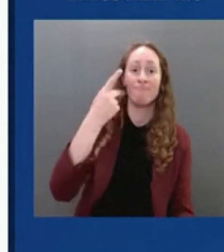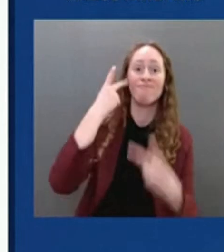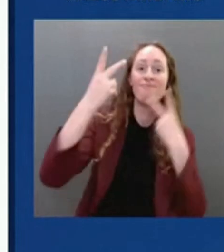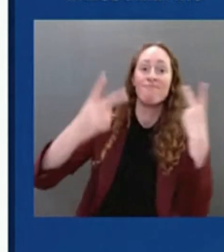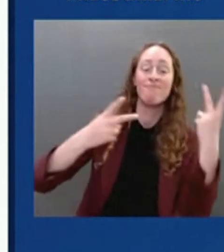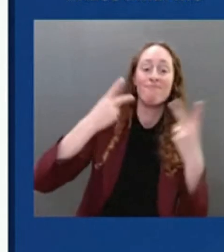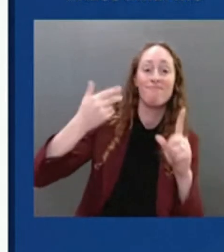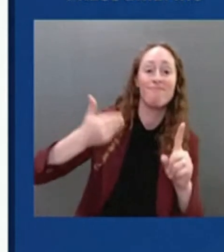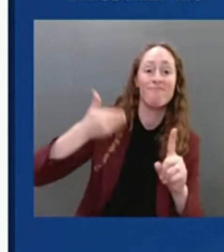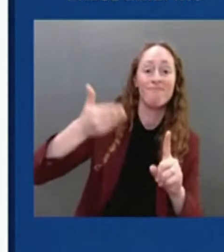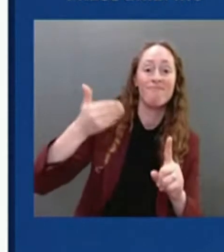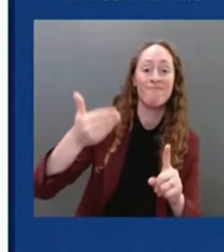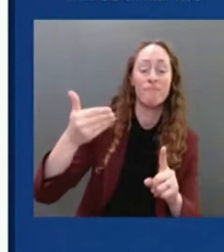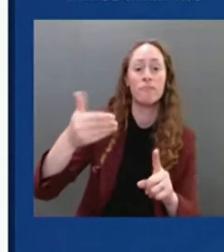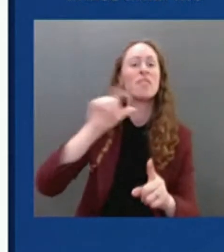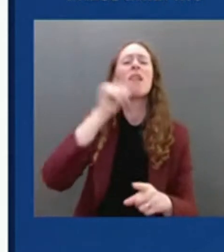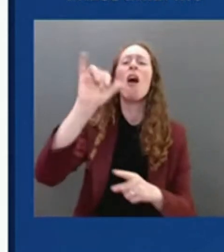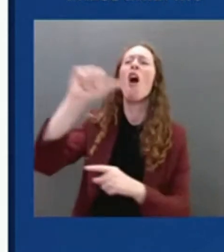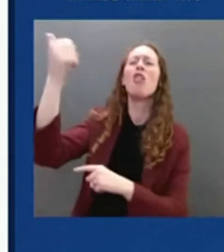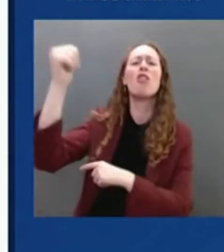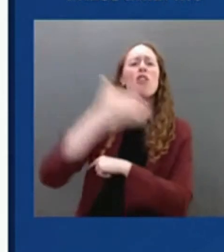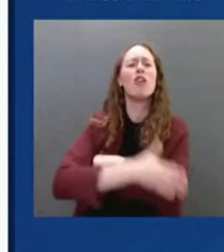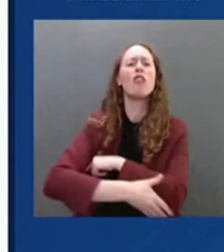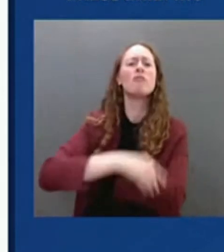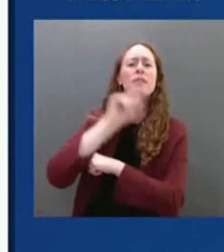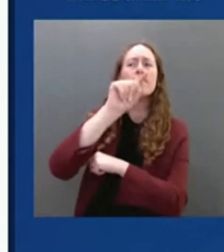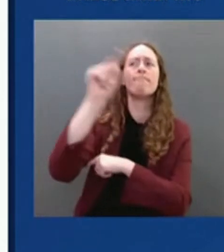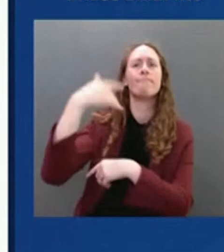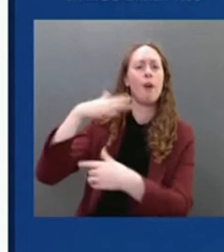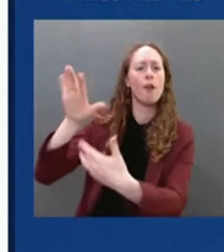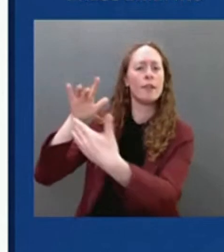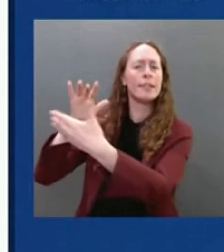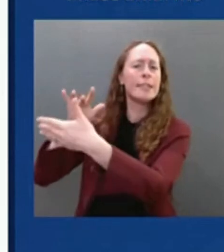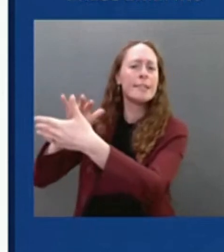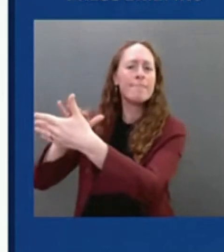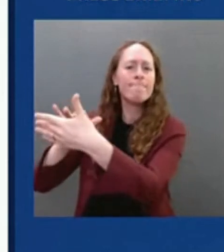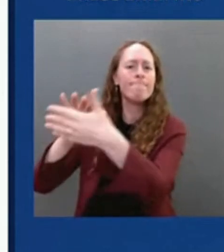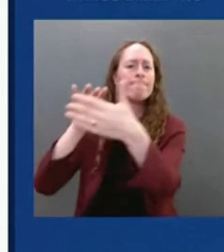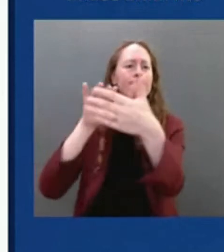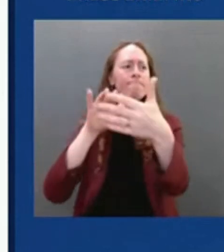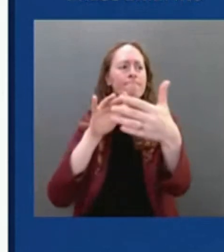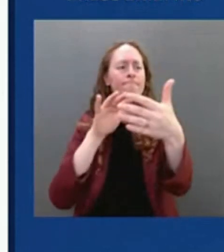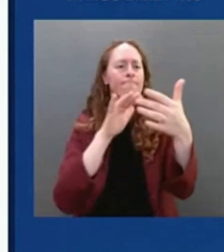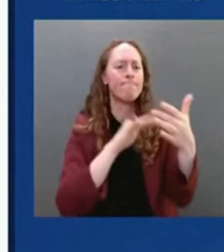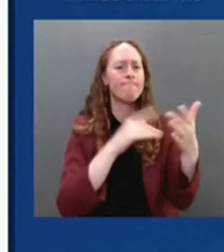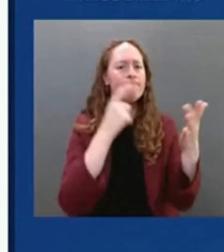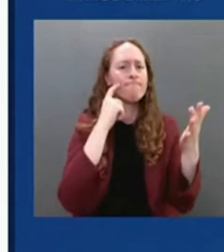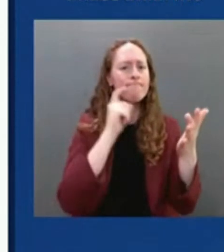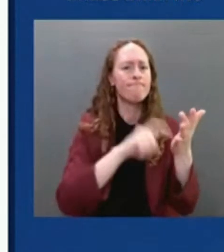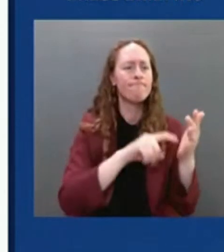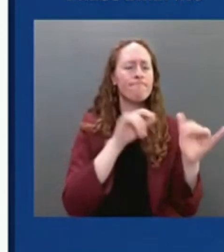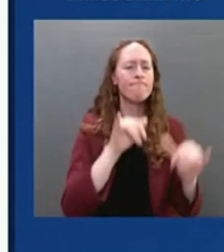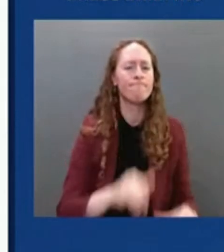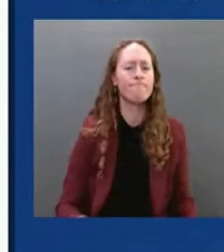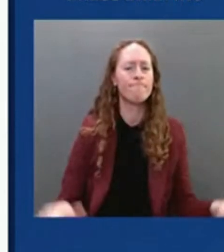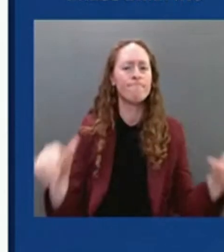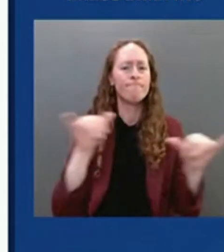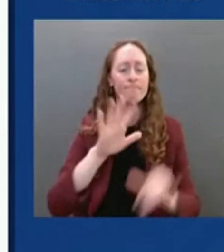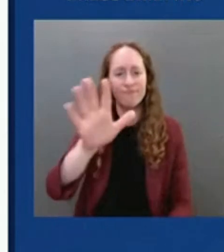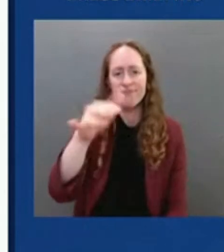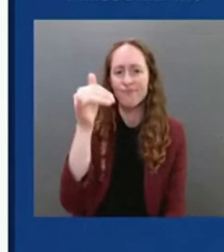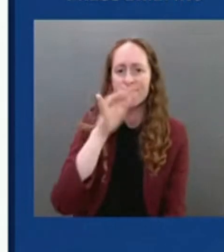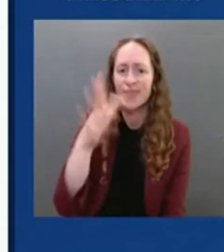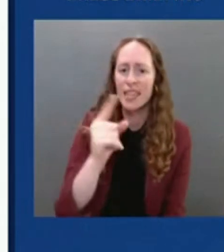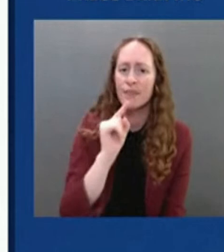it doesn't appear to be associated with greater disease severity or hospitalizations compared to the most